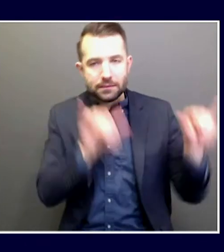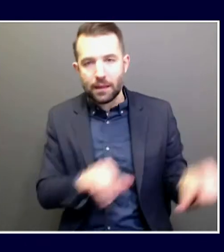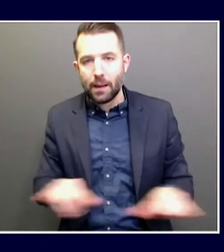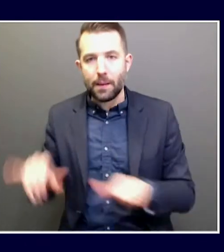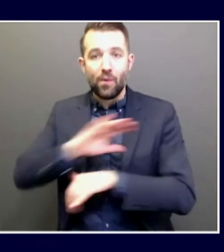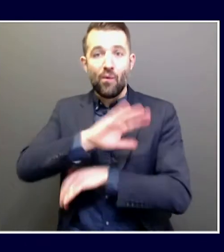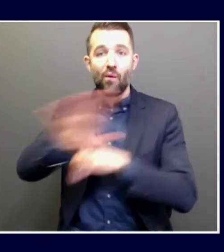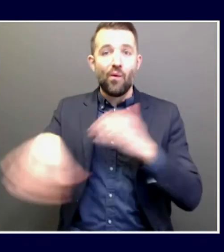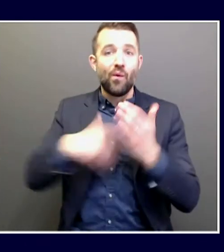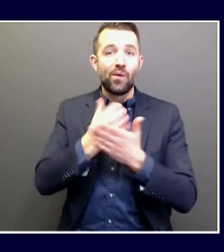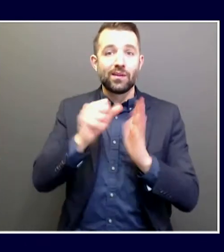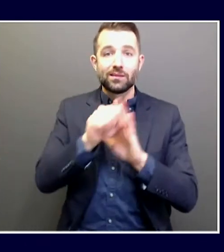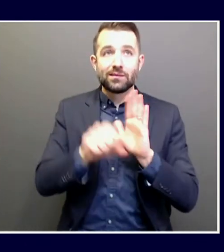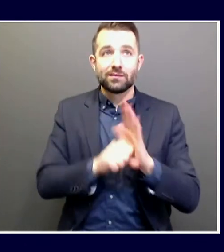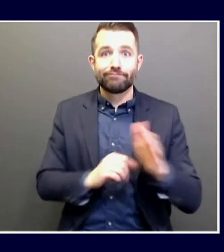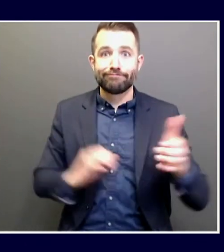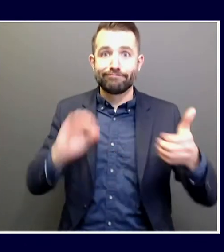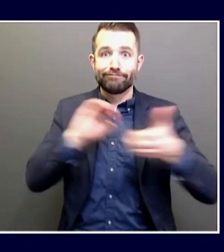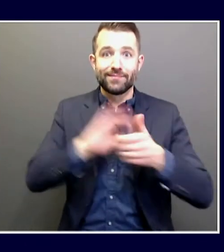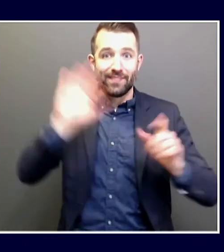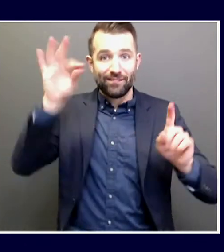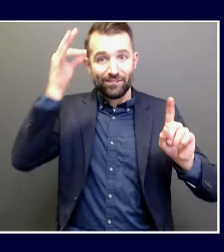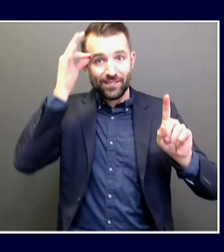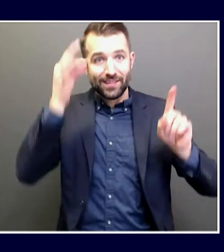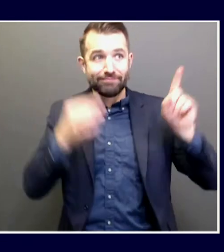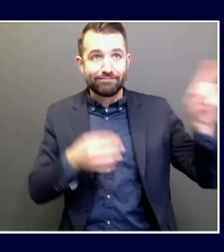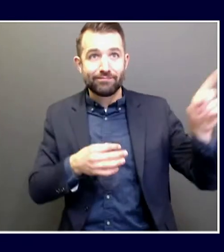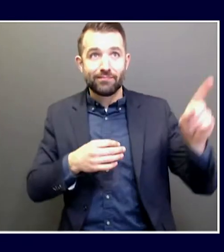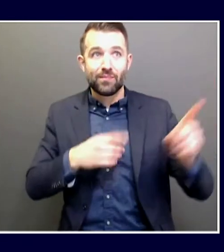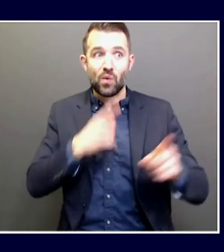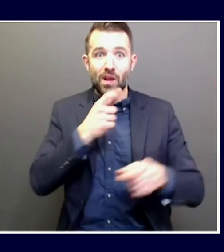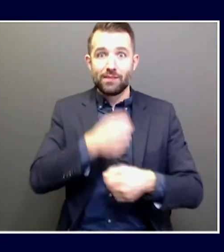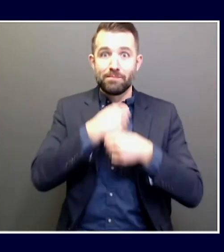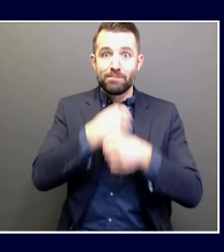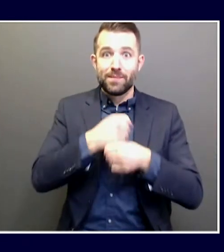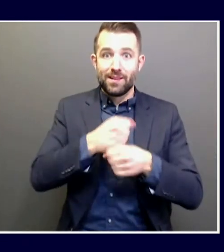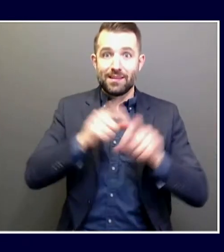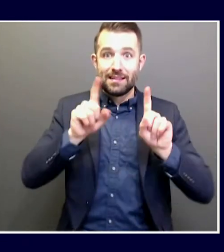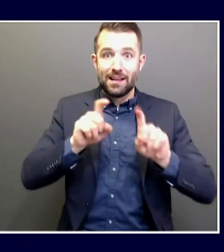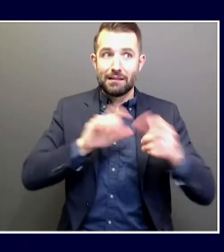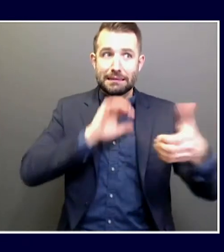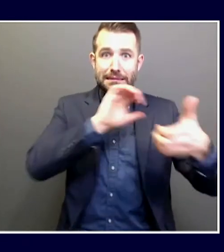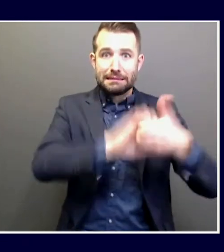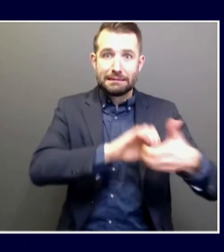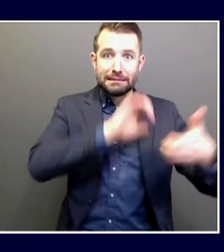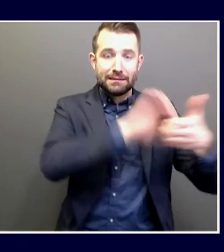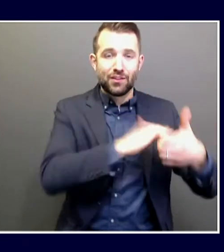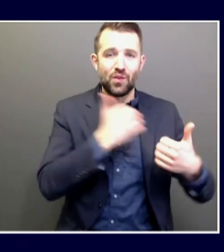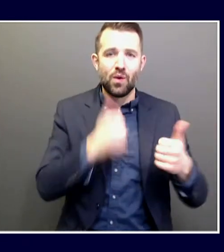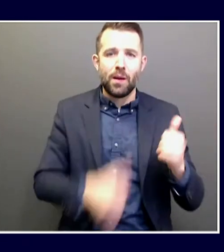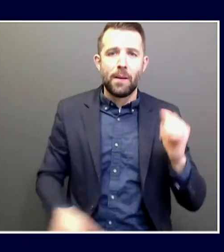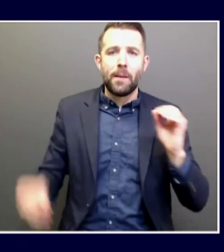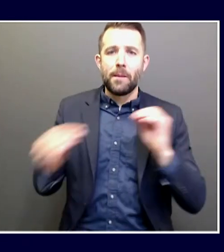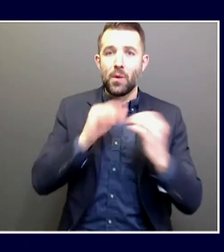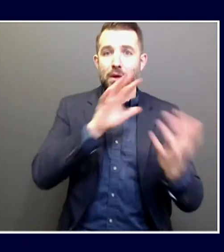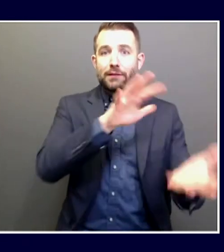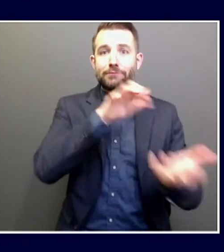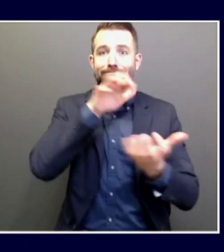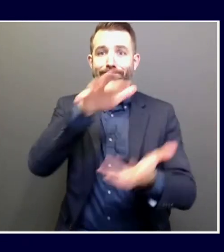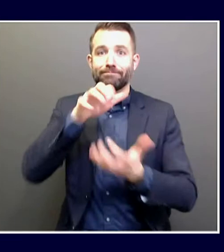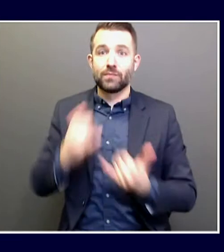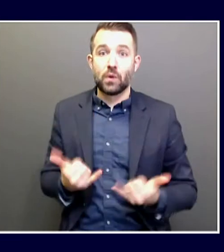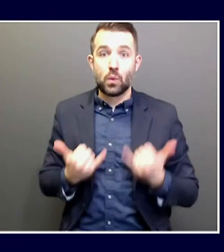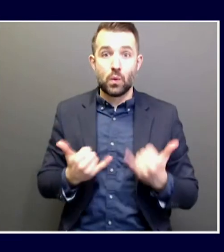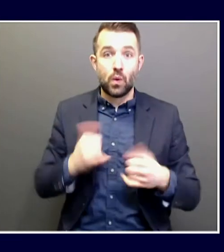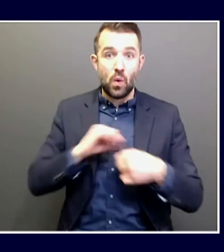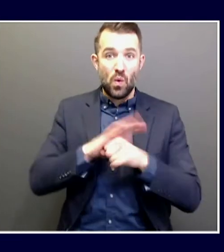work with the different manufacturers and expand our capacity even more. I will say, I think the current surge that we're having with